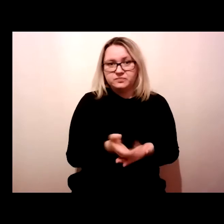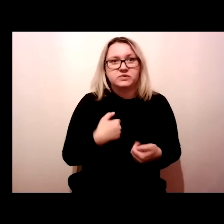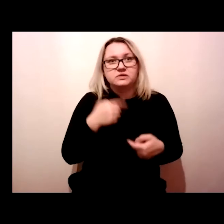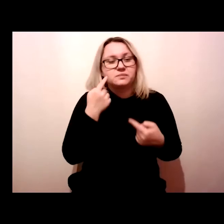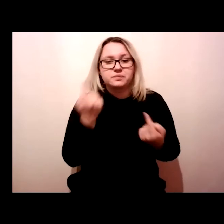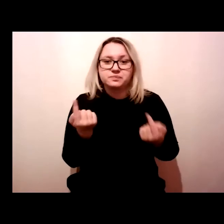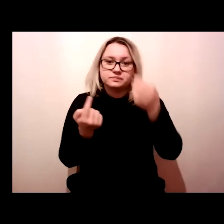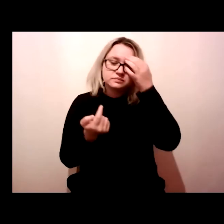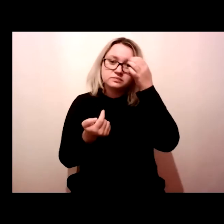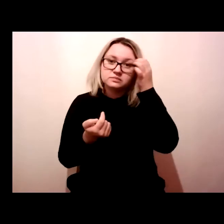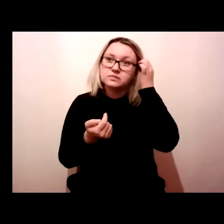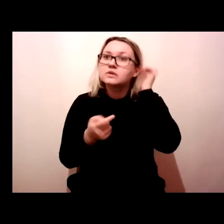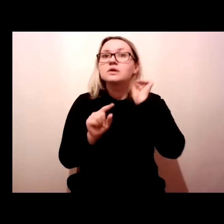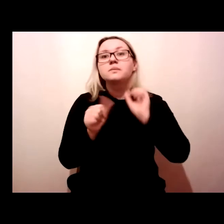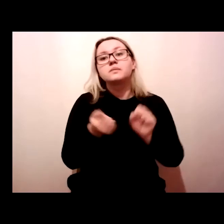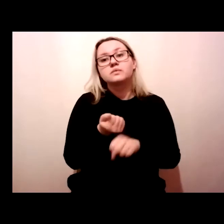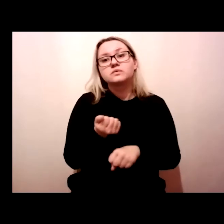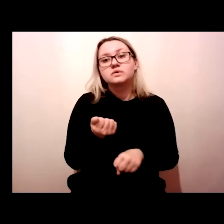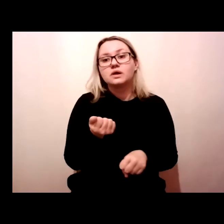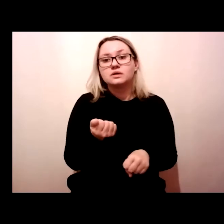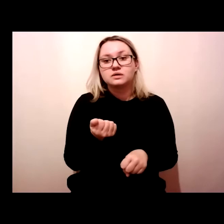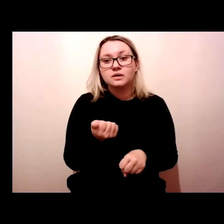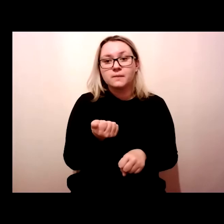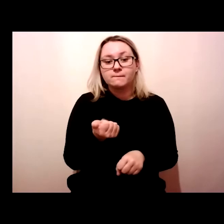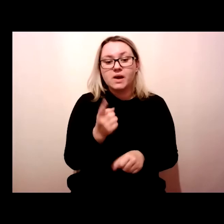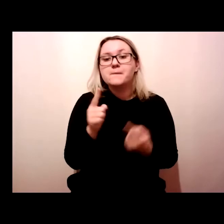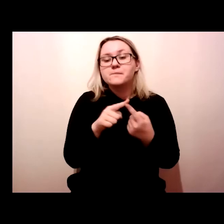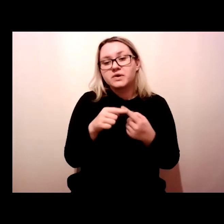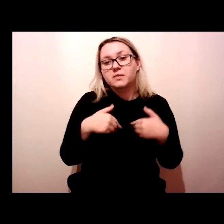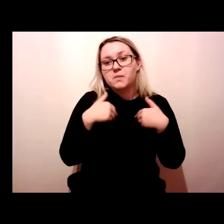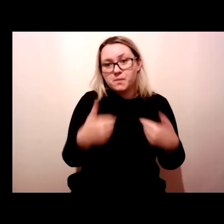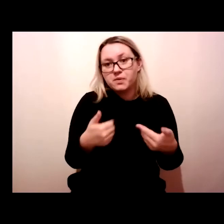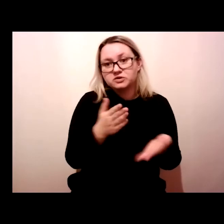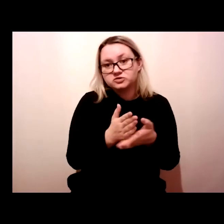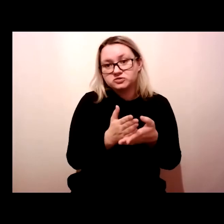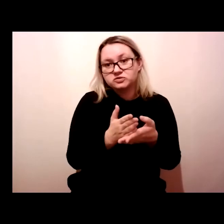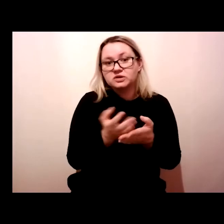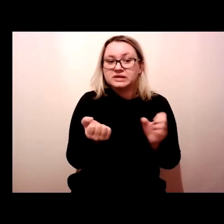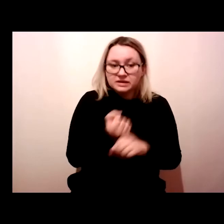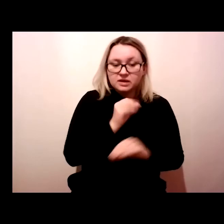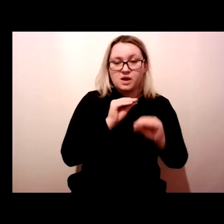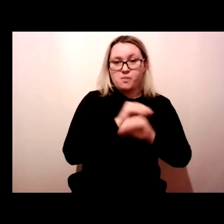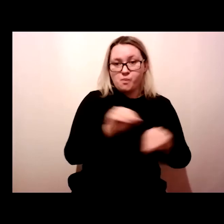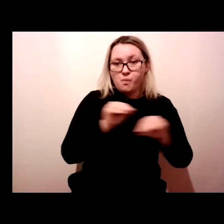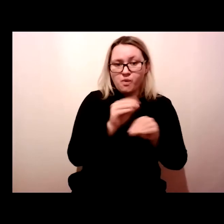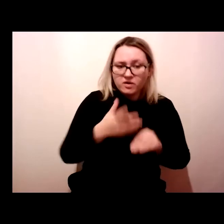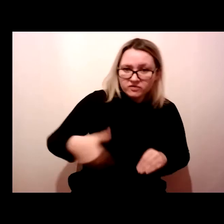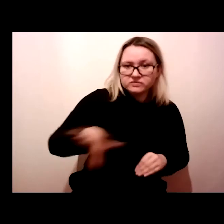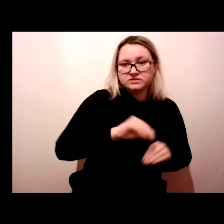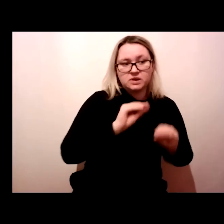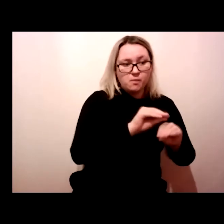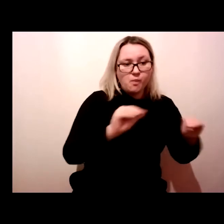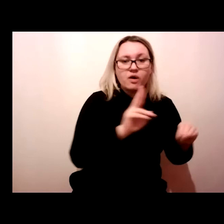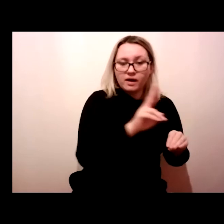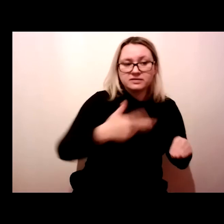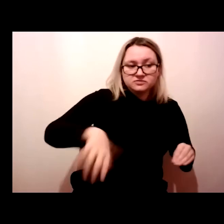pirmiausia, tai traumatized even reikėtų by the very pirmas word of patarimas rengti LGBT. mokymus visiems mokytojams ir